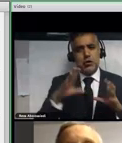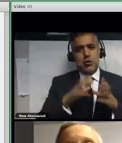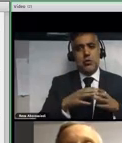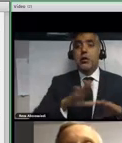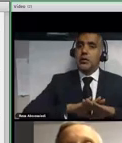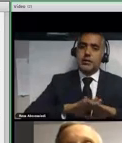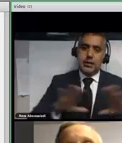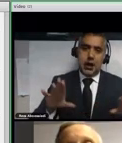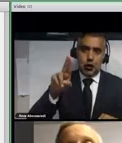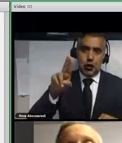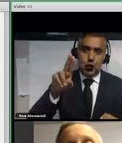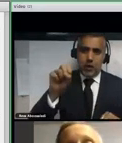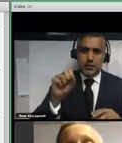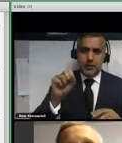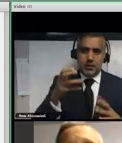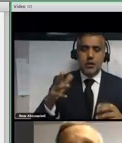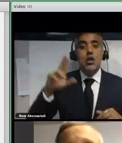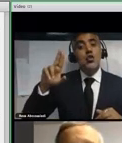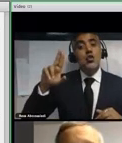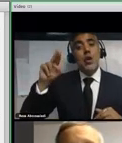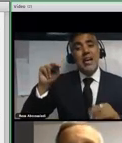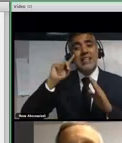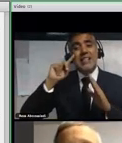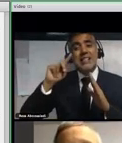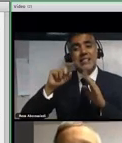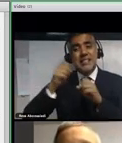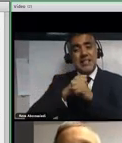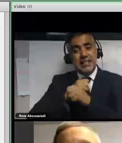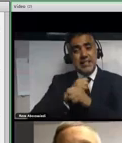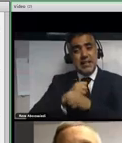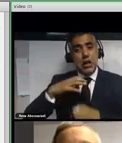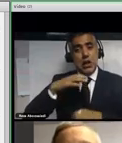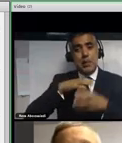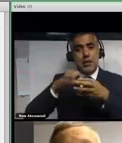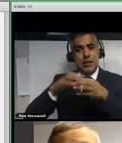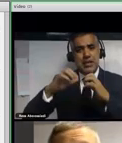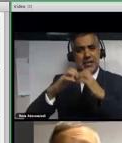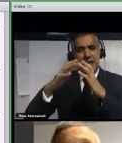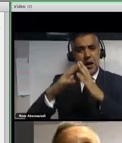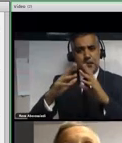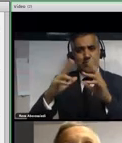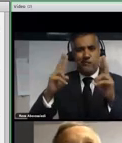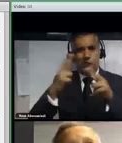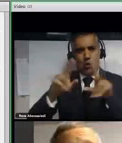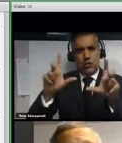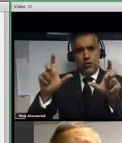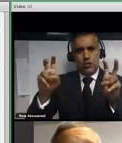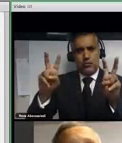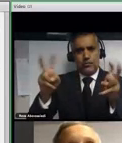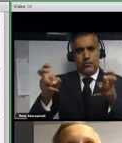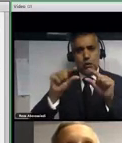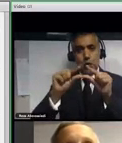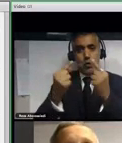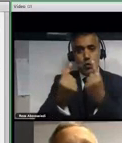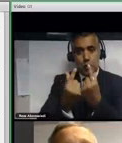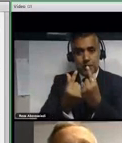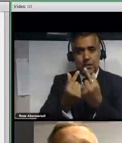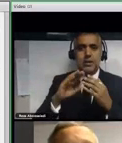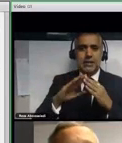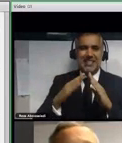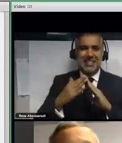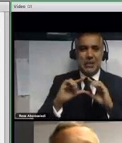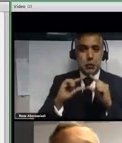U.S. thing. The UN Statistical Commission sets up these things called groups, city groups, and the